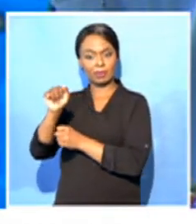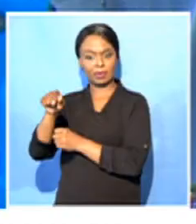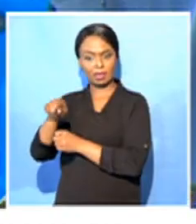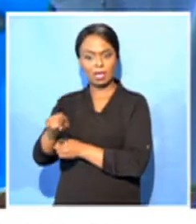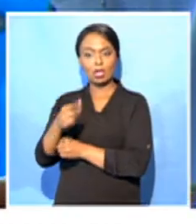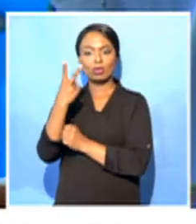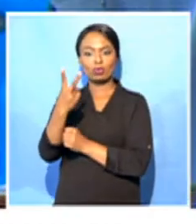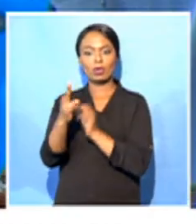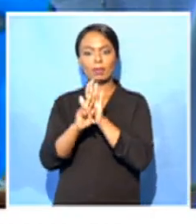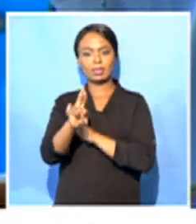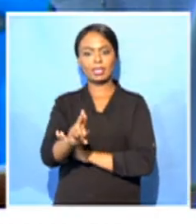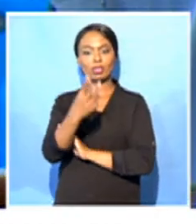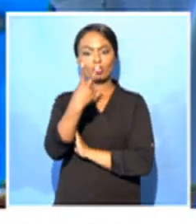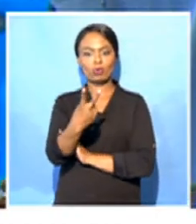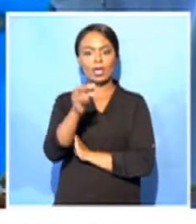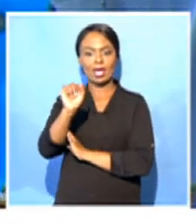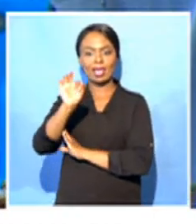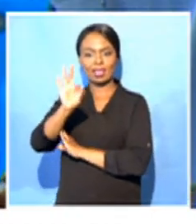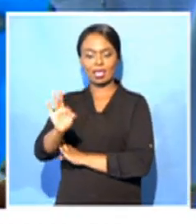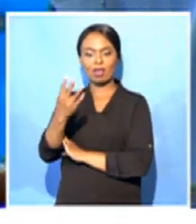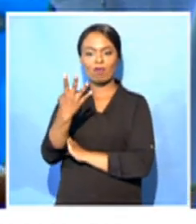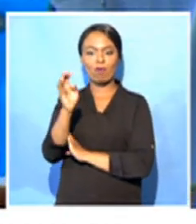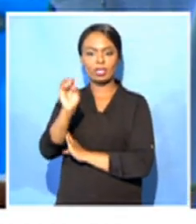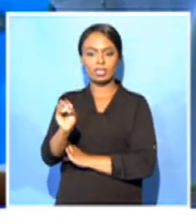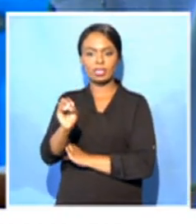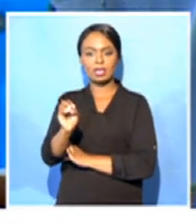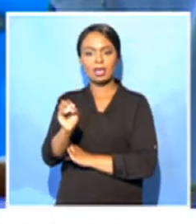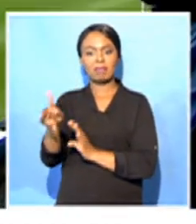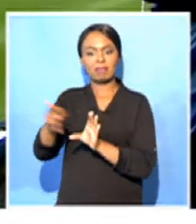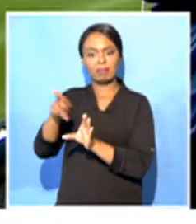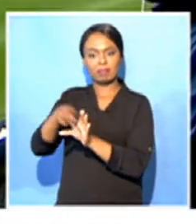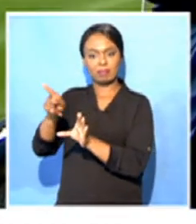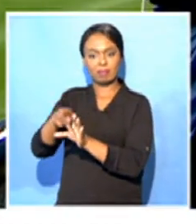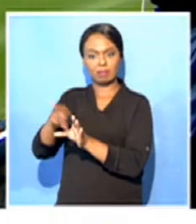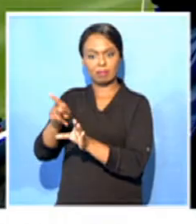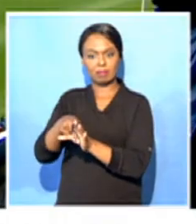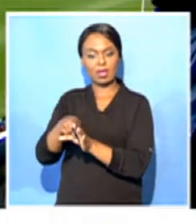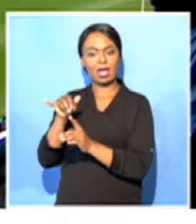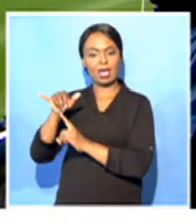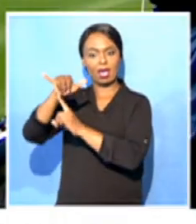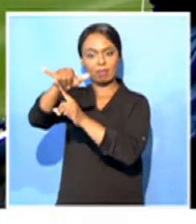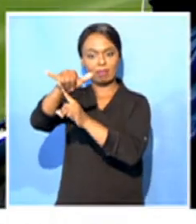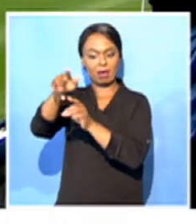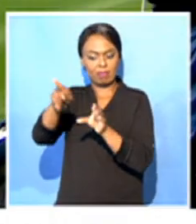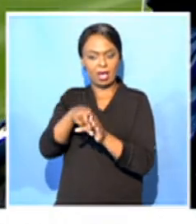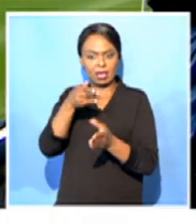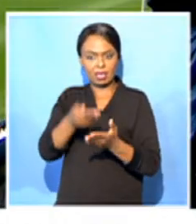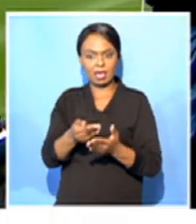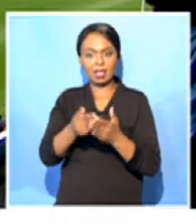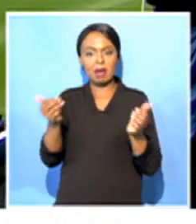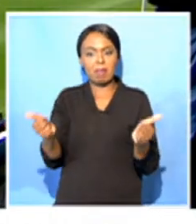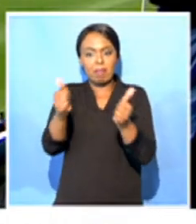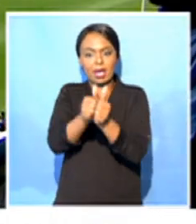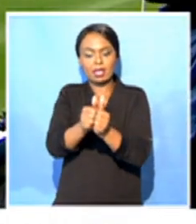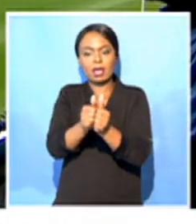two A340 passenger aircraft. The South African Air Force and SAA have partnered in both the